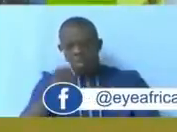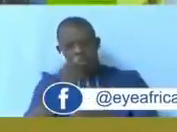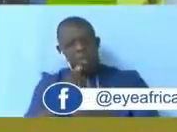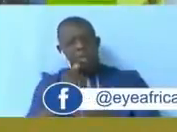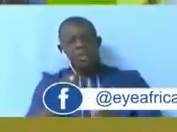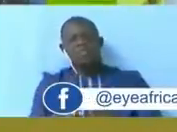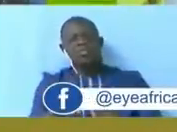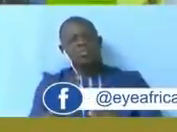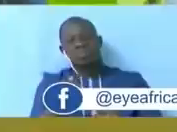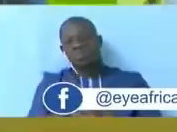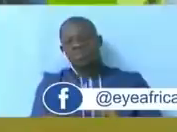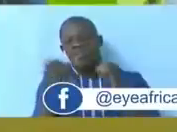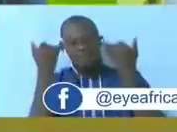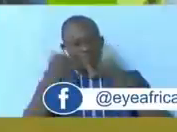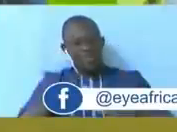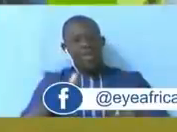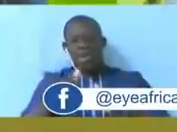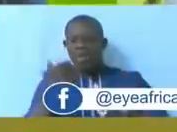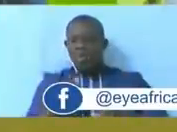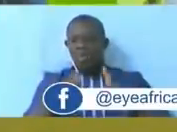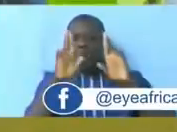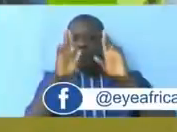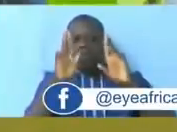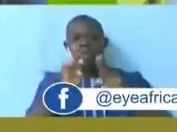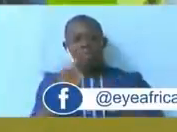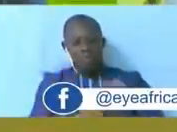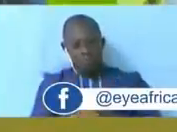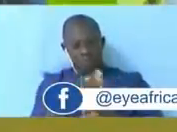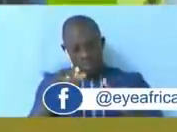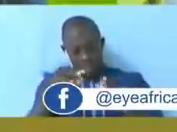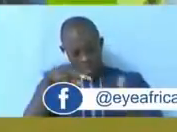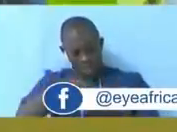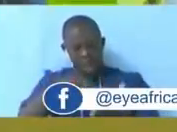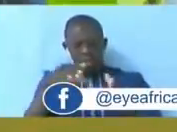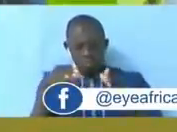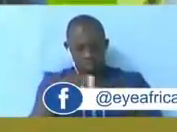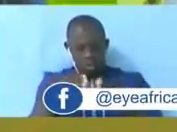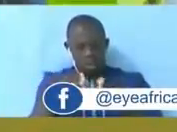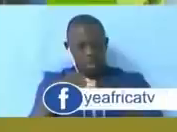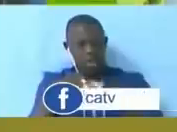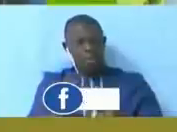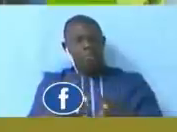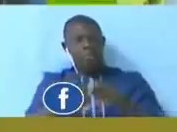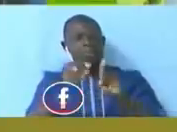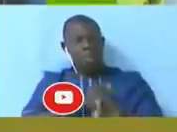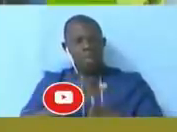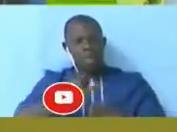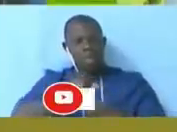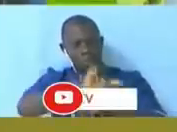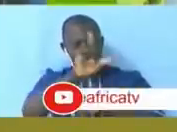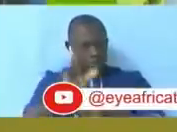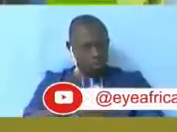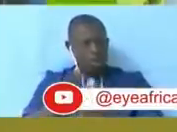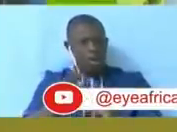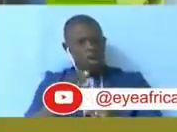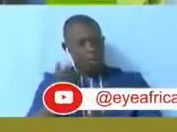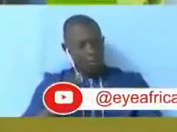And I used to stand in the midst of my Sierra Leonean colleagues and I would tell them, this is not possible in the Gambia.